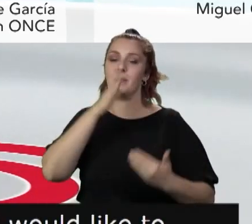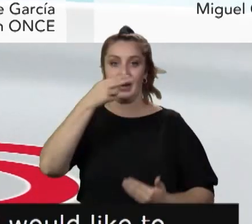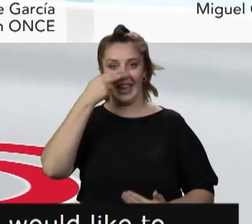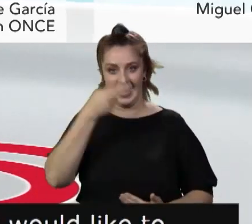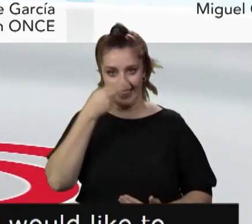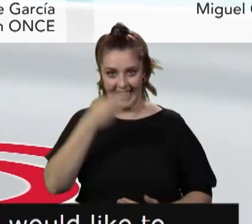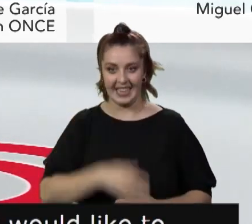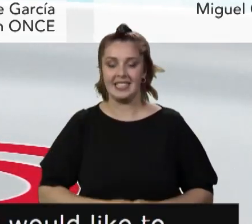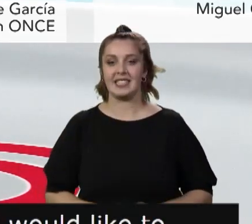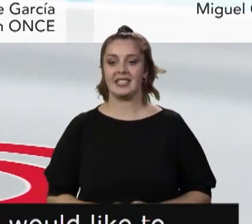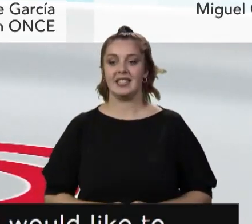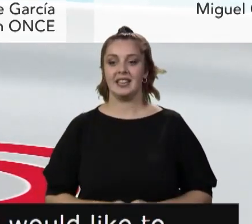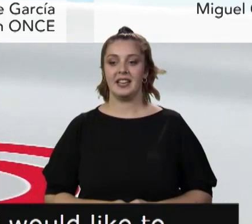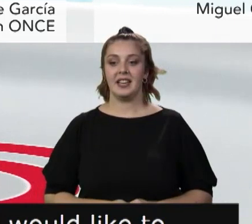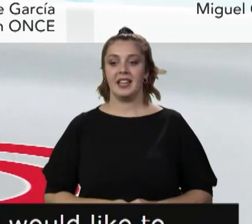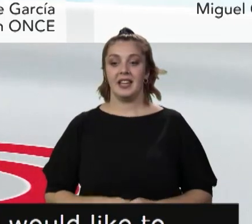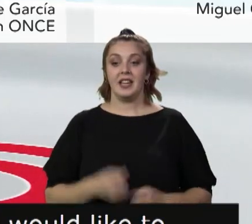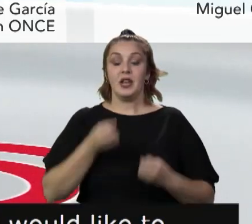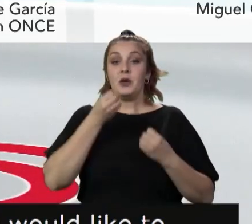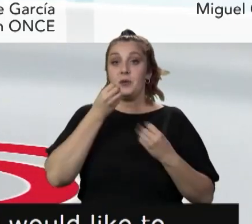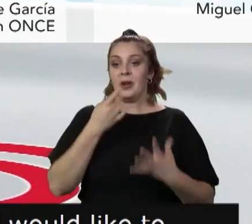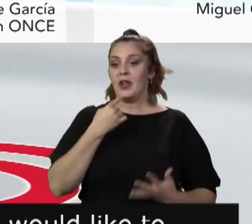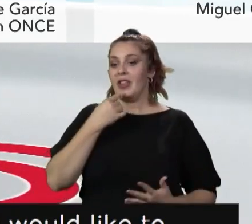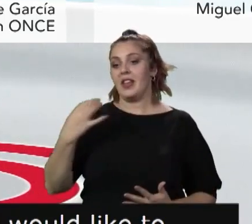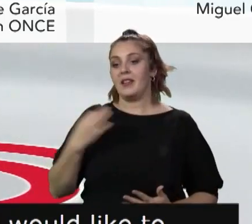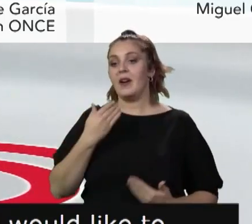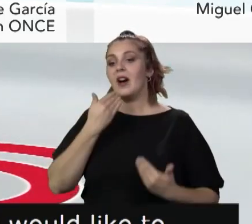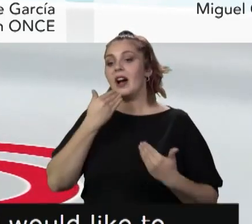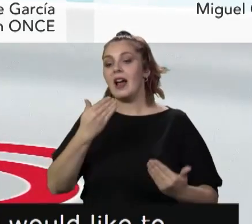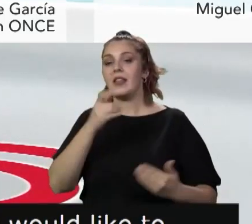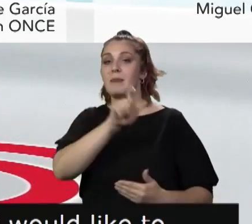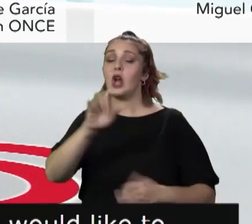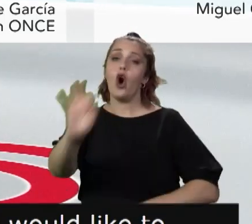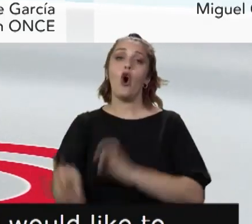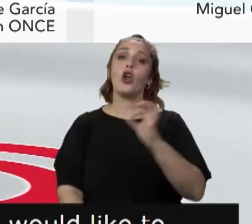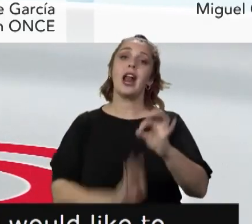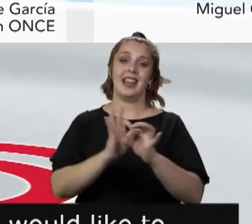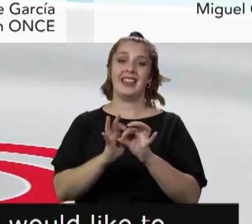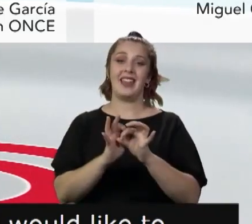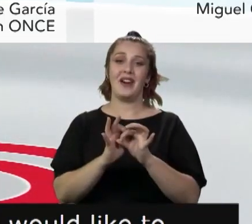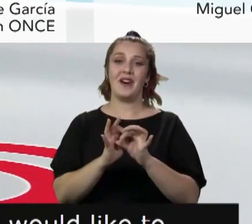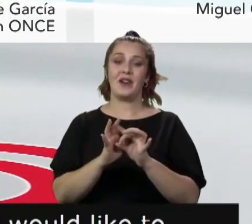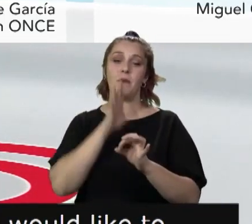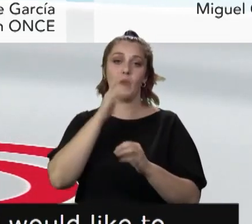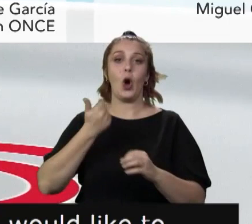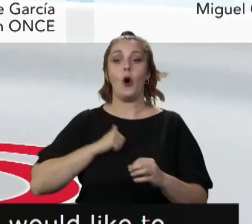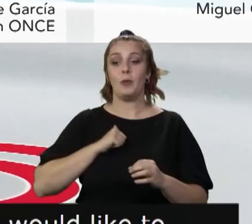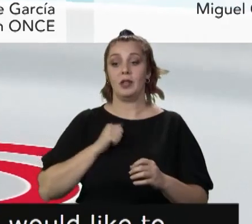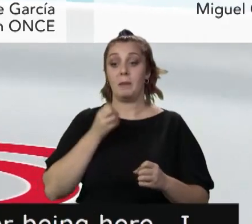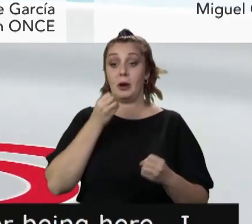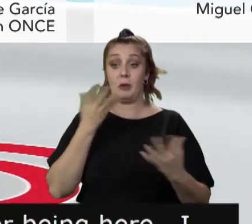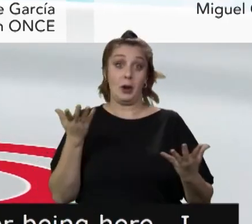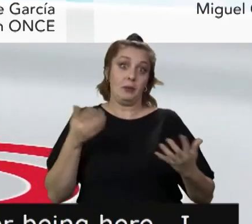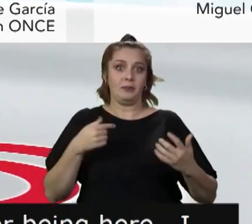and also to the audience for being here. I will have to say thank you for the organizers